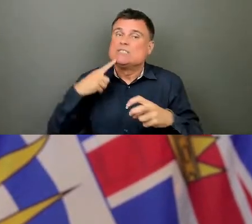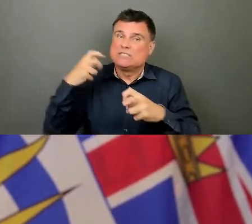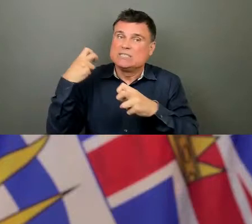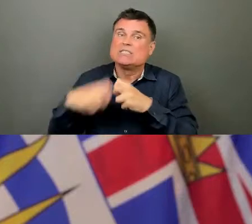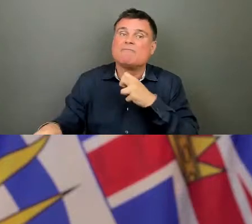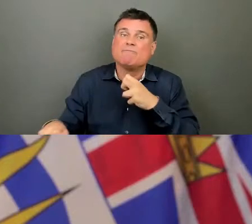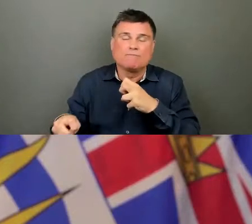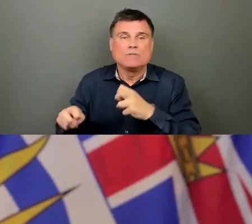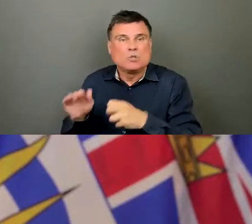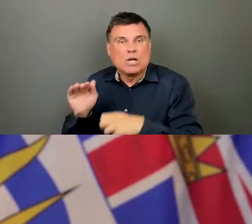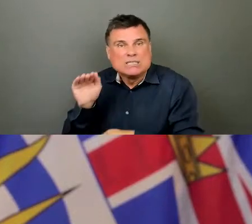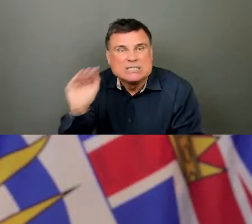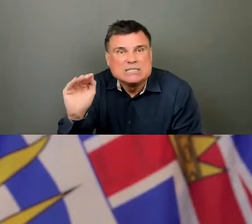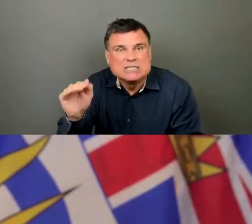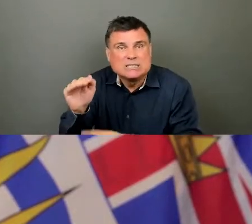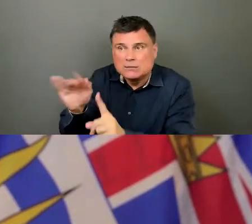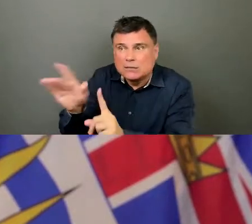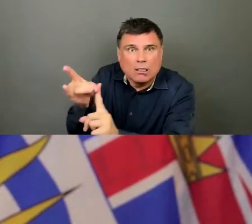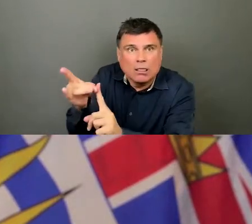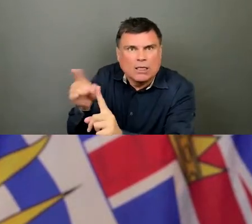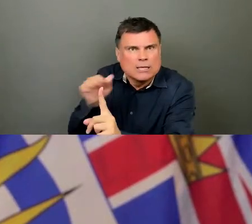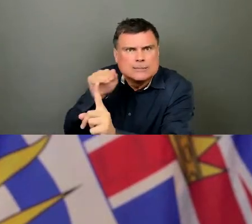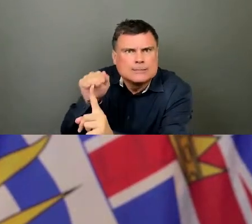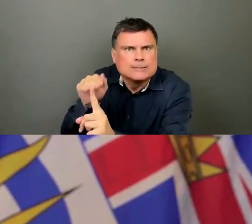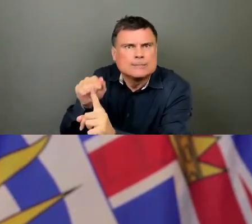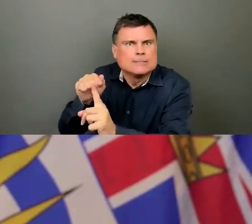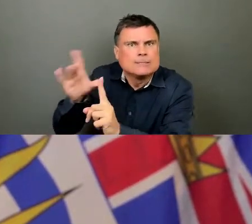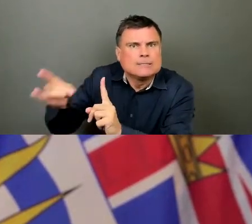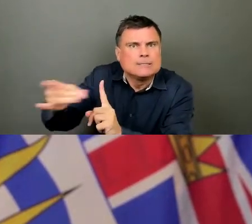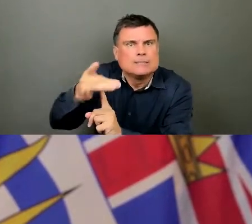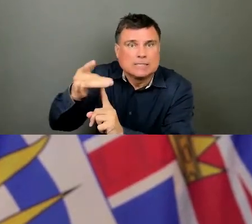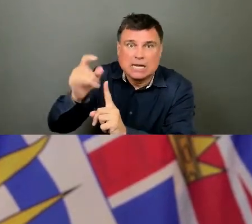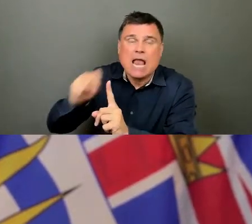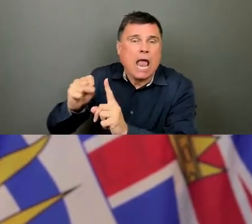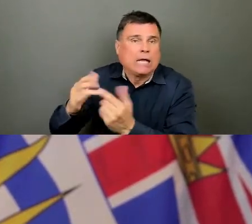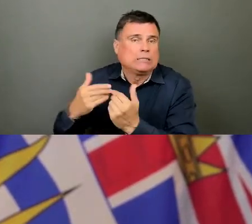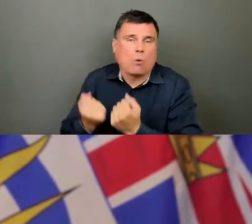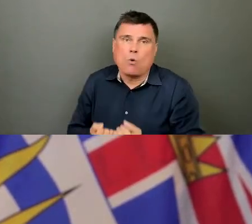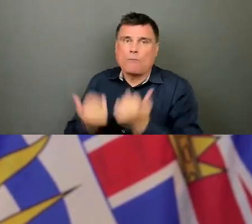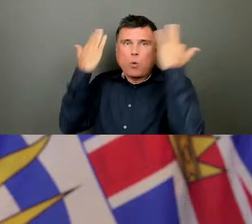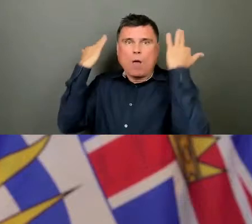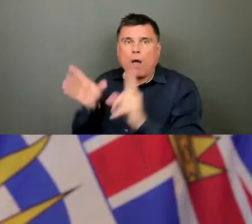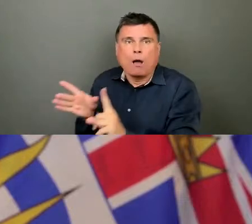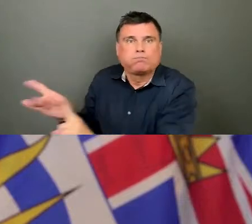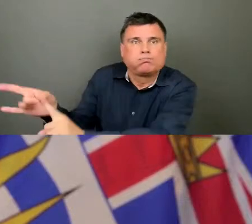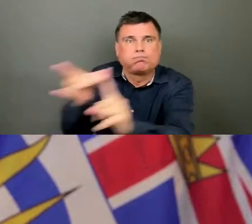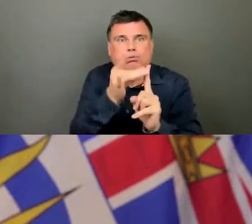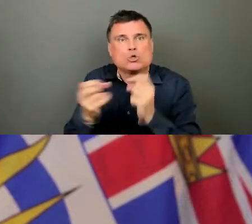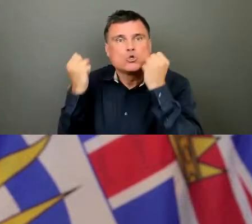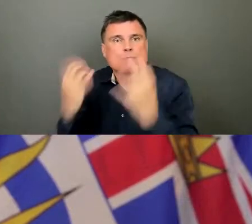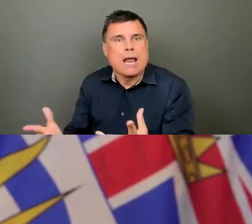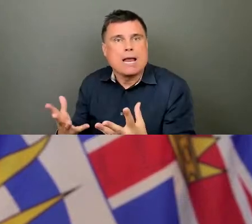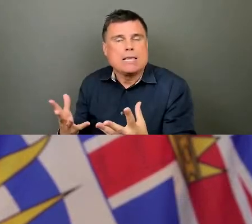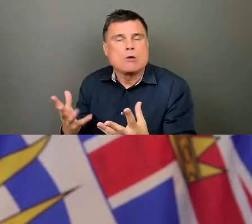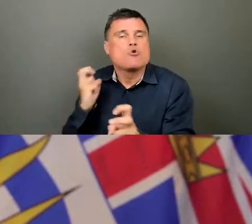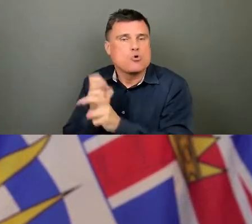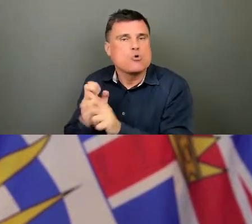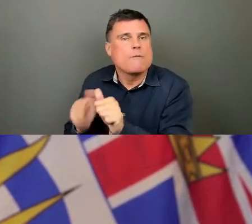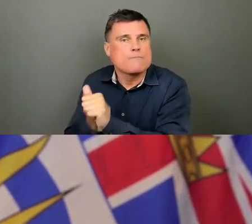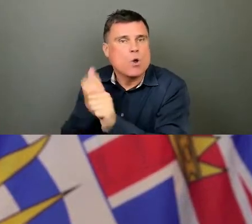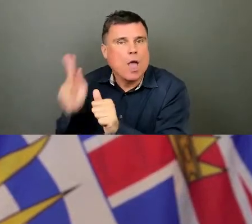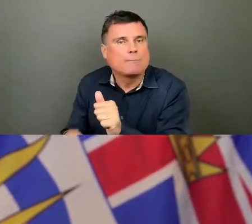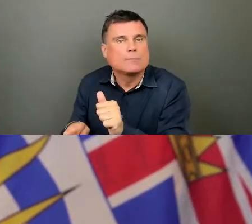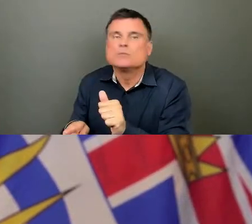focused again on the making sure that every case gets contact, and that we understand the risk